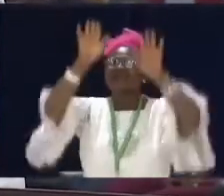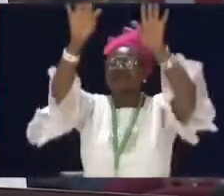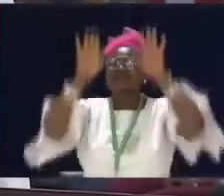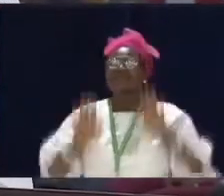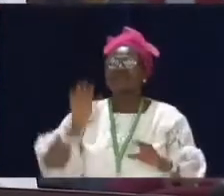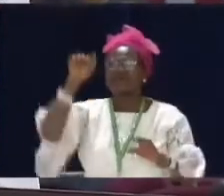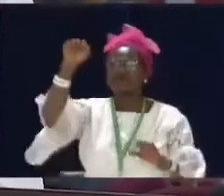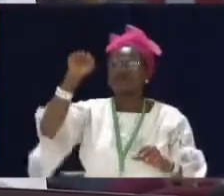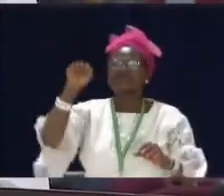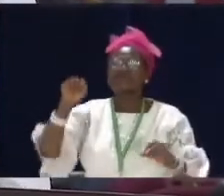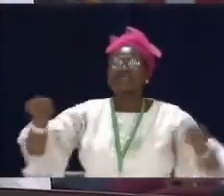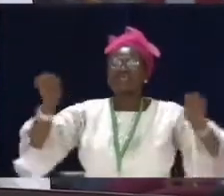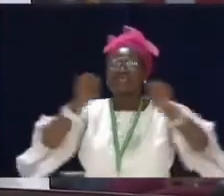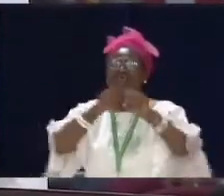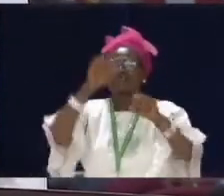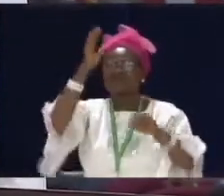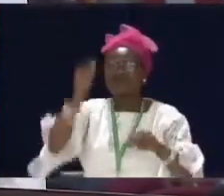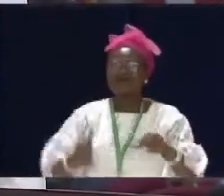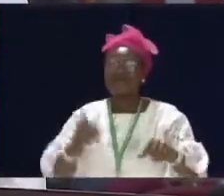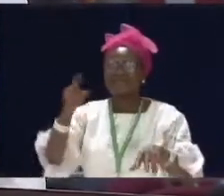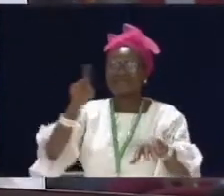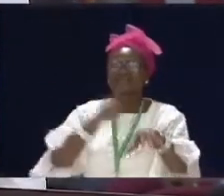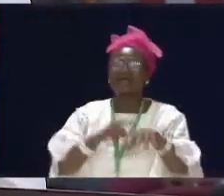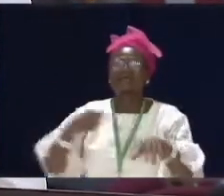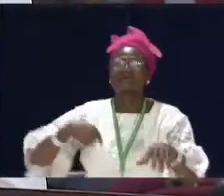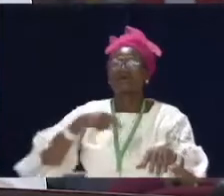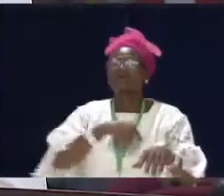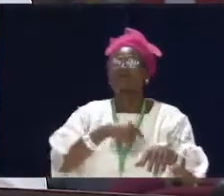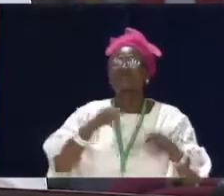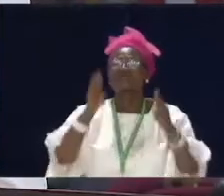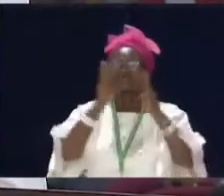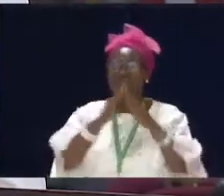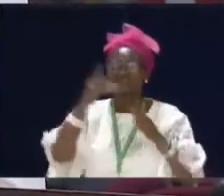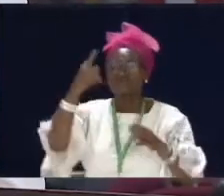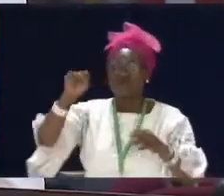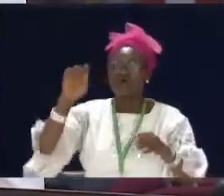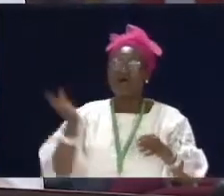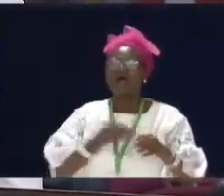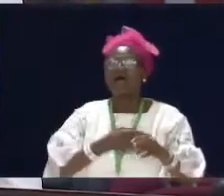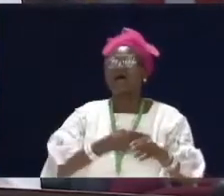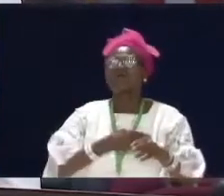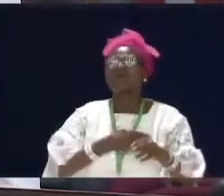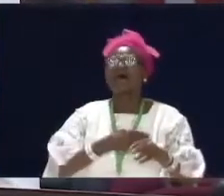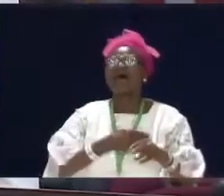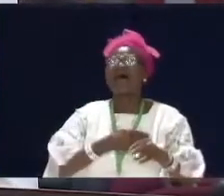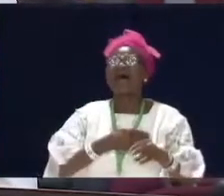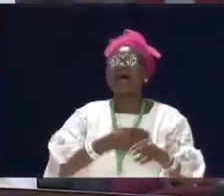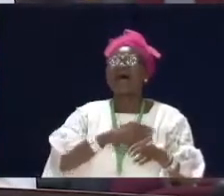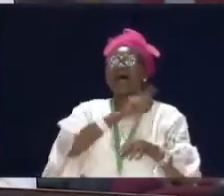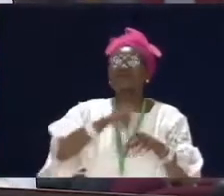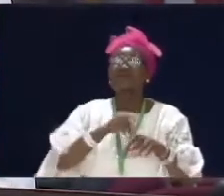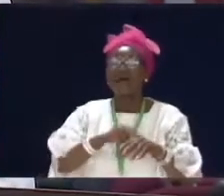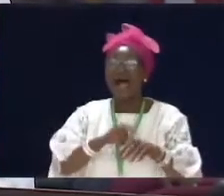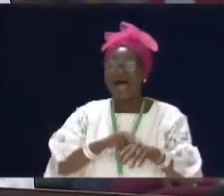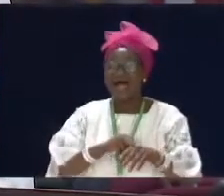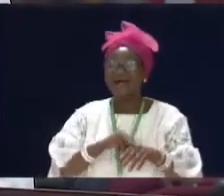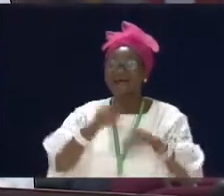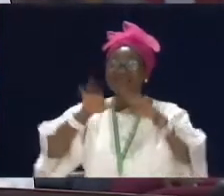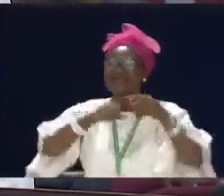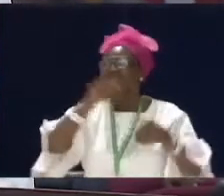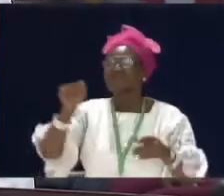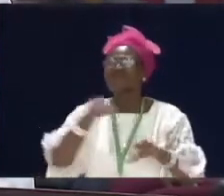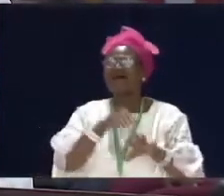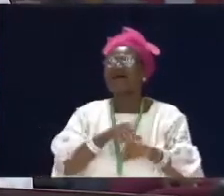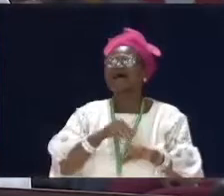Even by the time we meet for our annual Thanksgiving at 10 a.m., let your children already